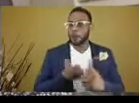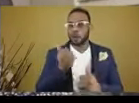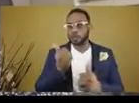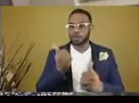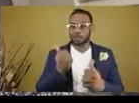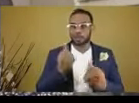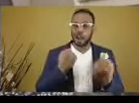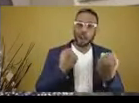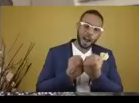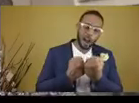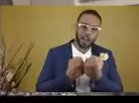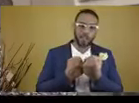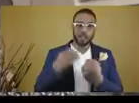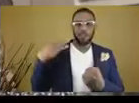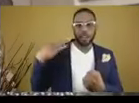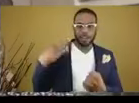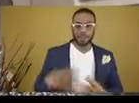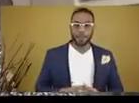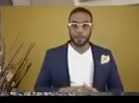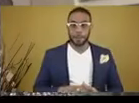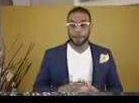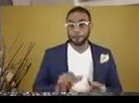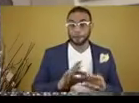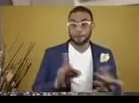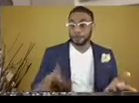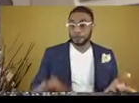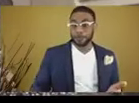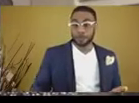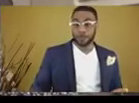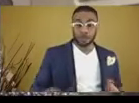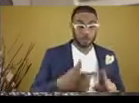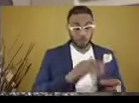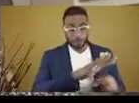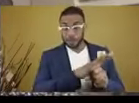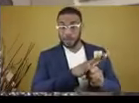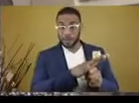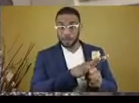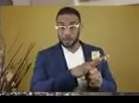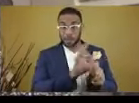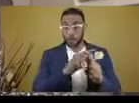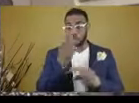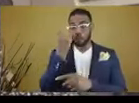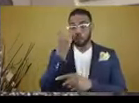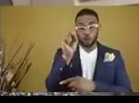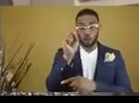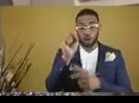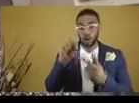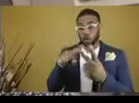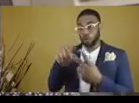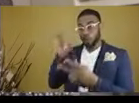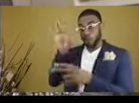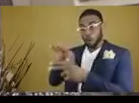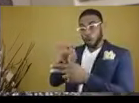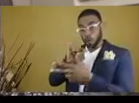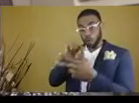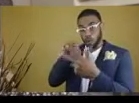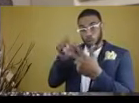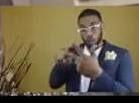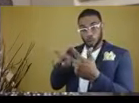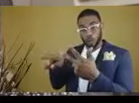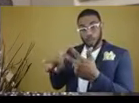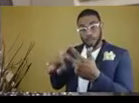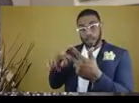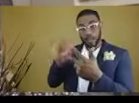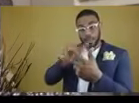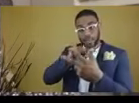our hardcore volunteers, that said, from pandemic to protest to the polls. And that